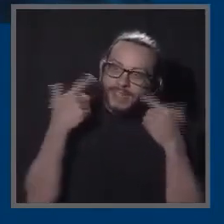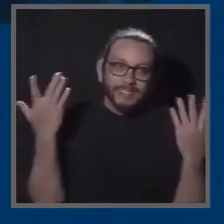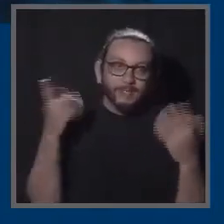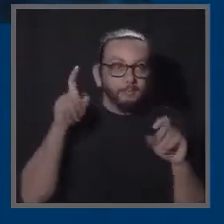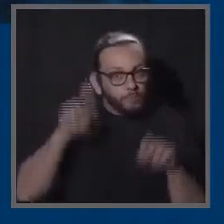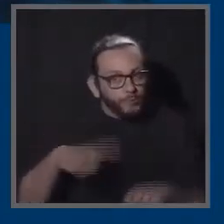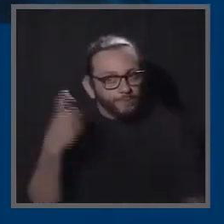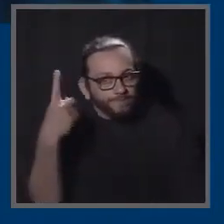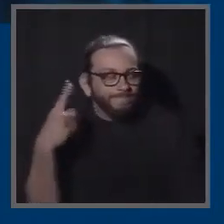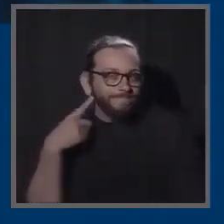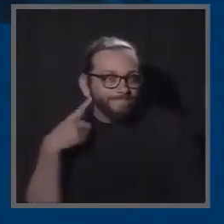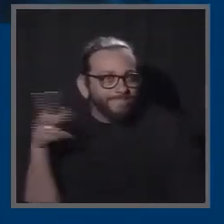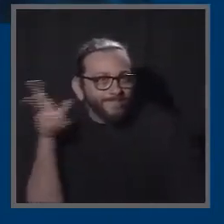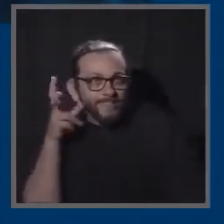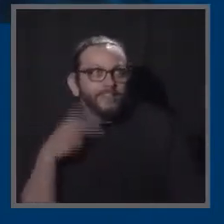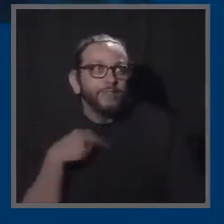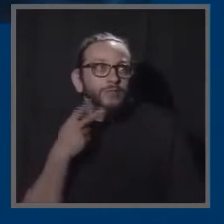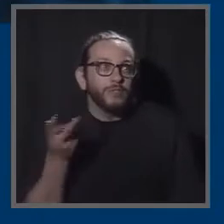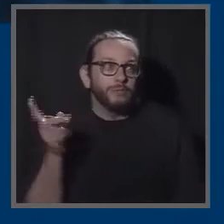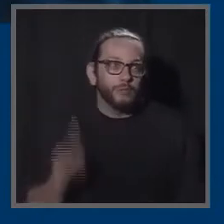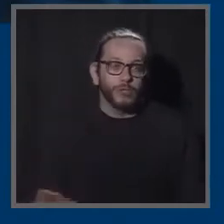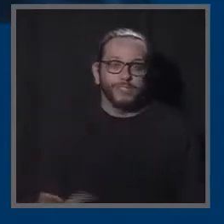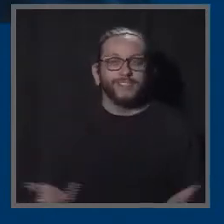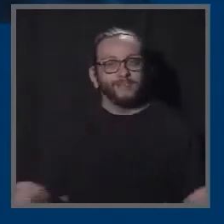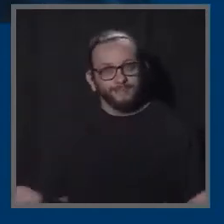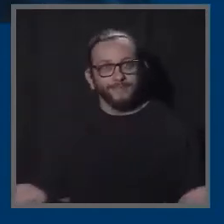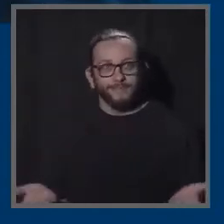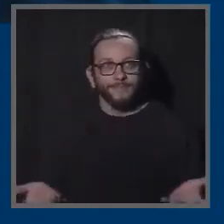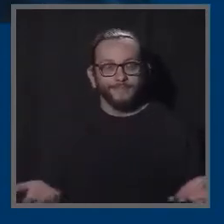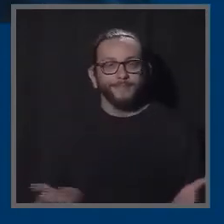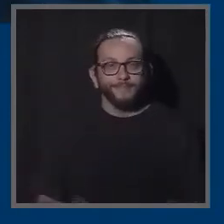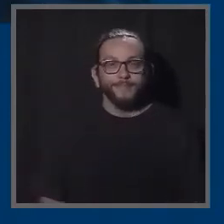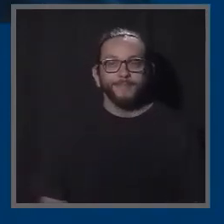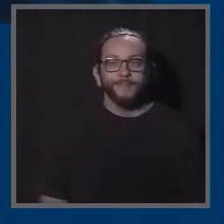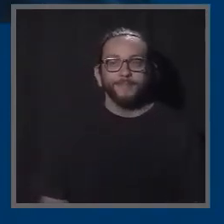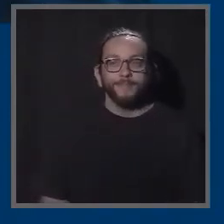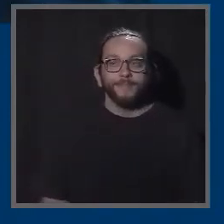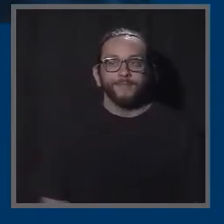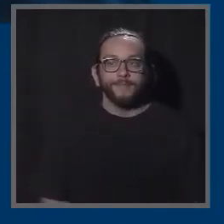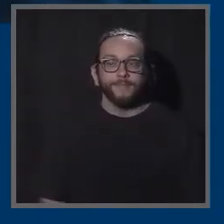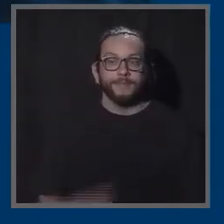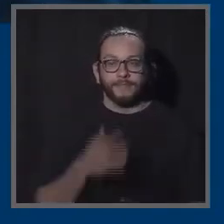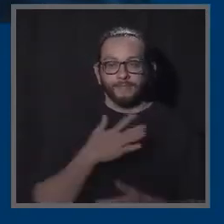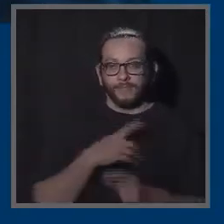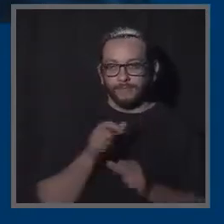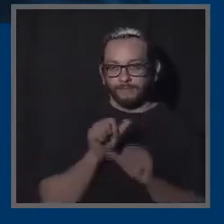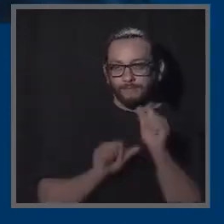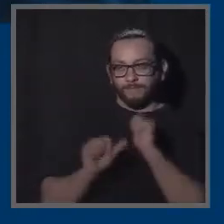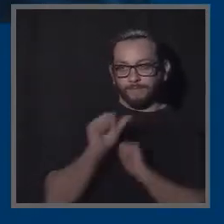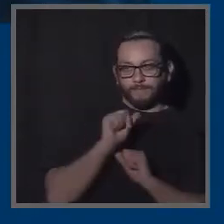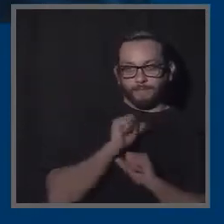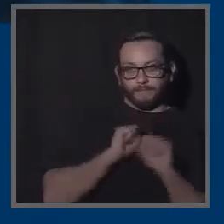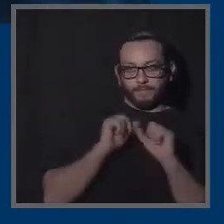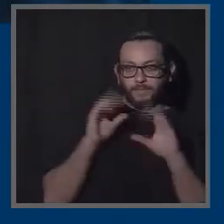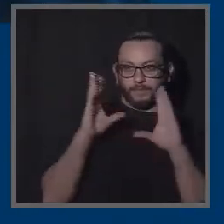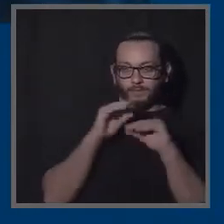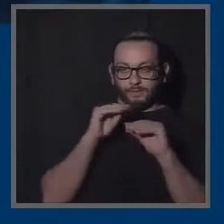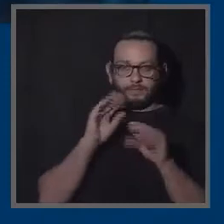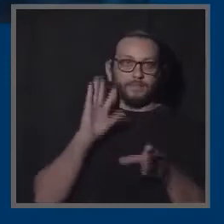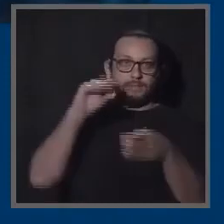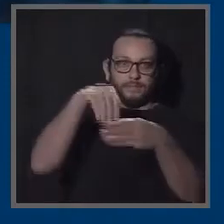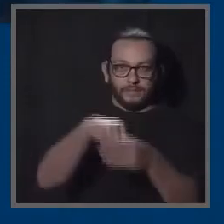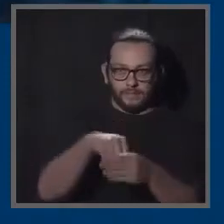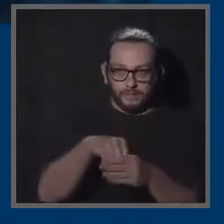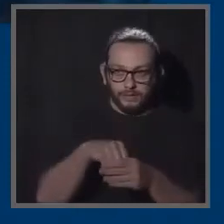take it from the beginning, and then to join the conversation. But let's move on now. You have